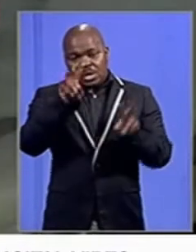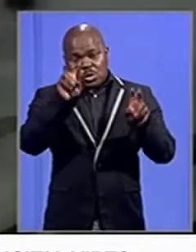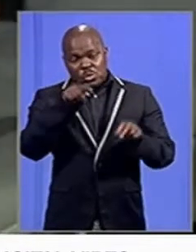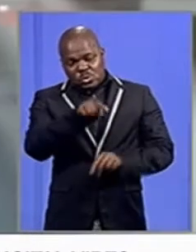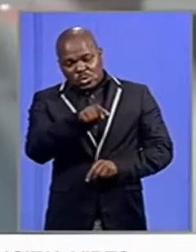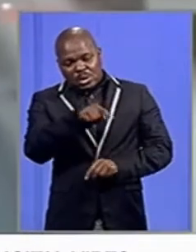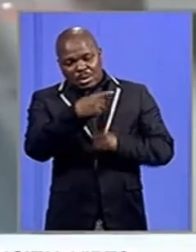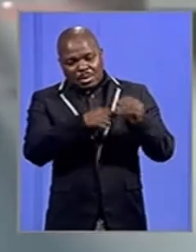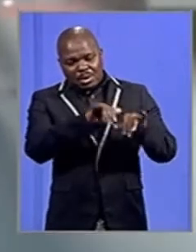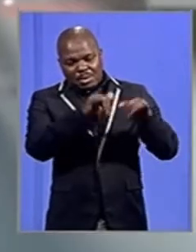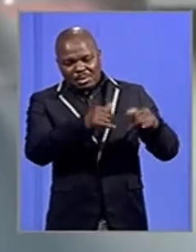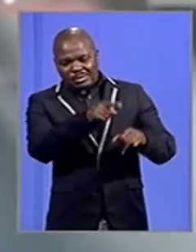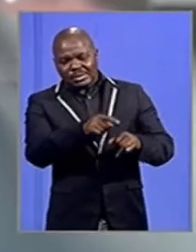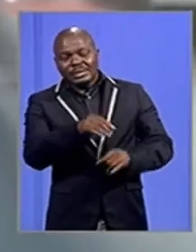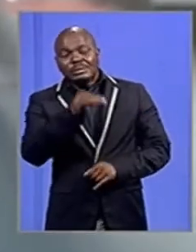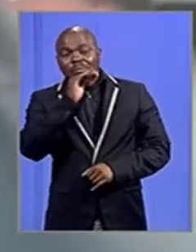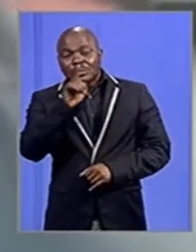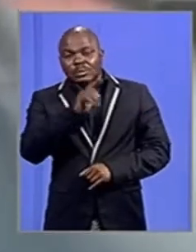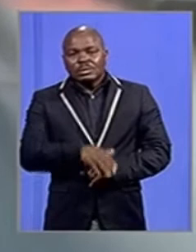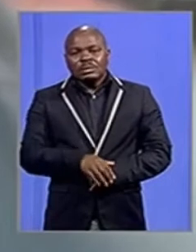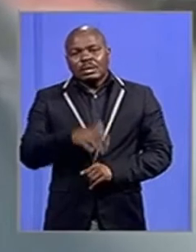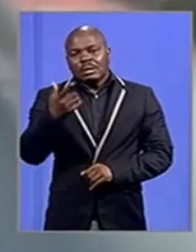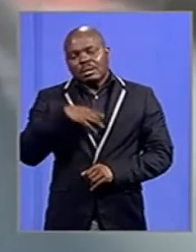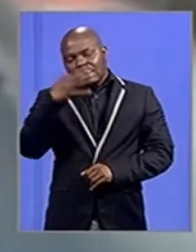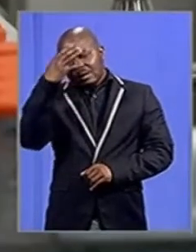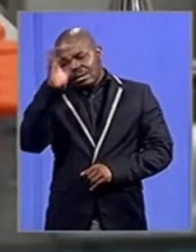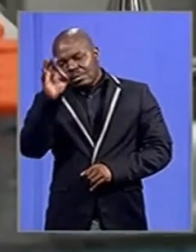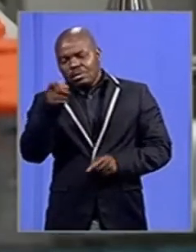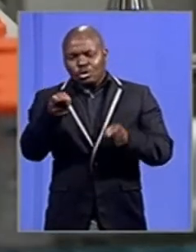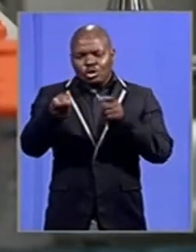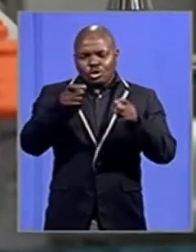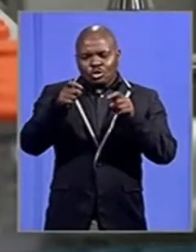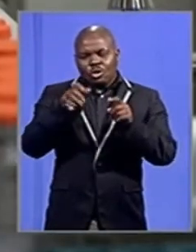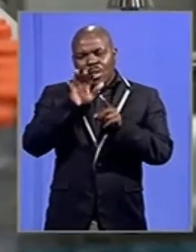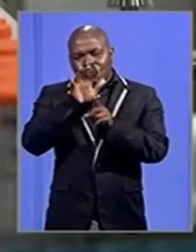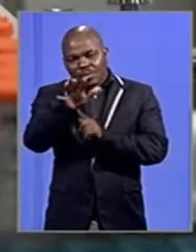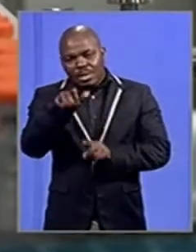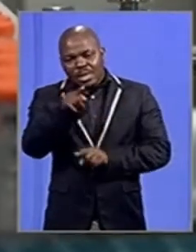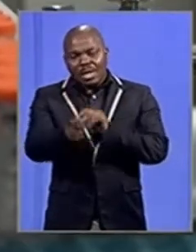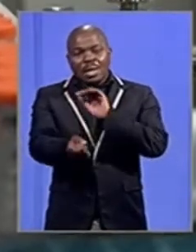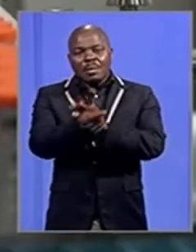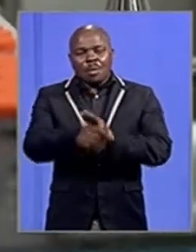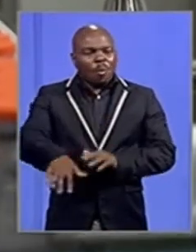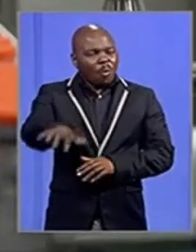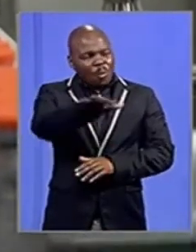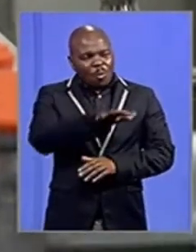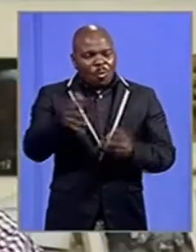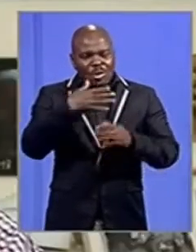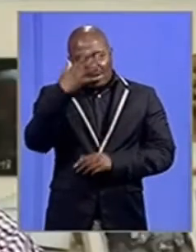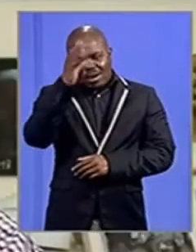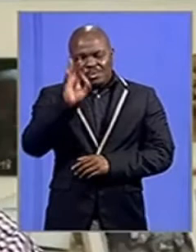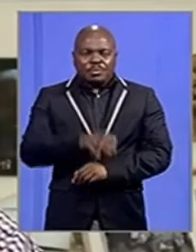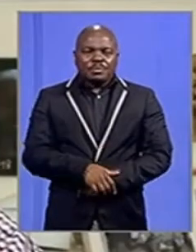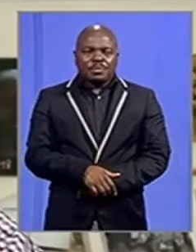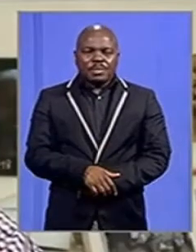kakanyo ya gore dipatlisiso tse di ka ga magatho a go tlhotlheletsa ditshwetso tsa mafapha di ka bo di dirwa mo makaleng otlhe a puso. We've